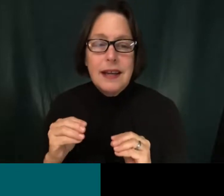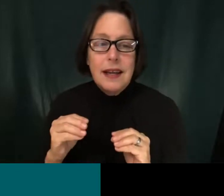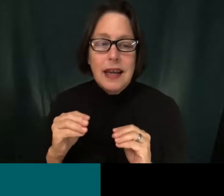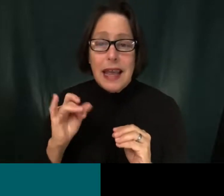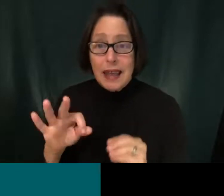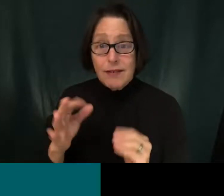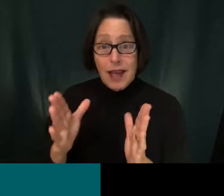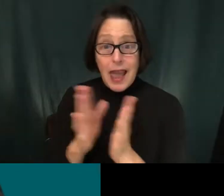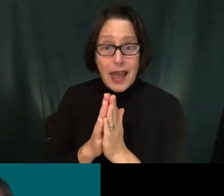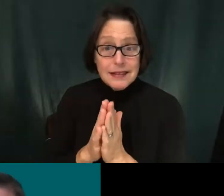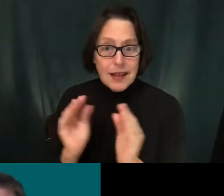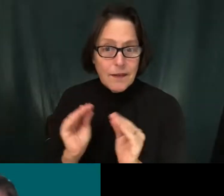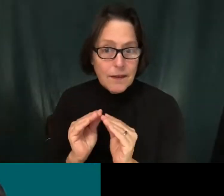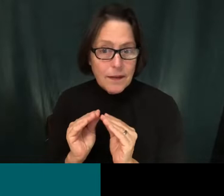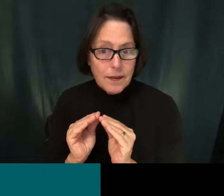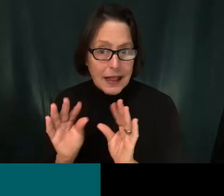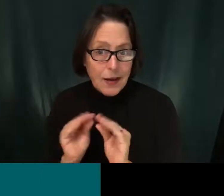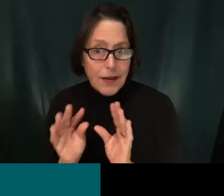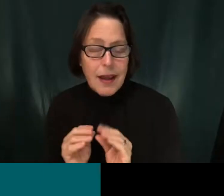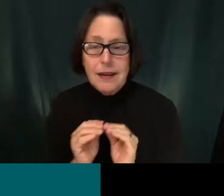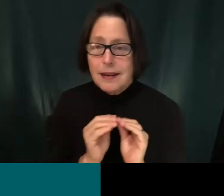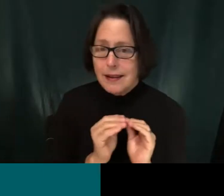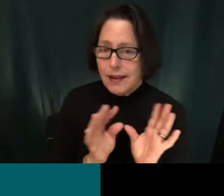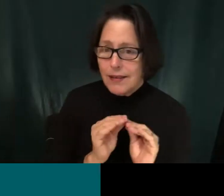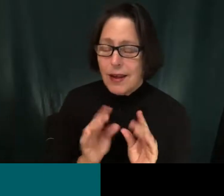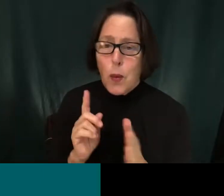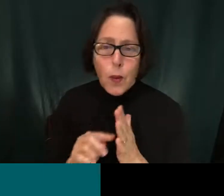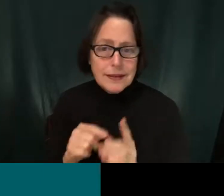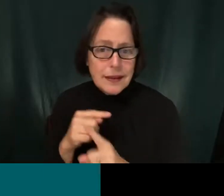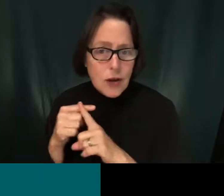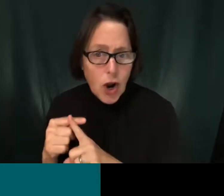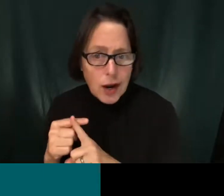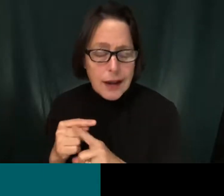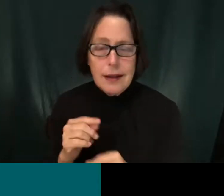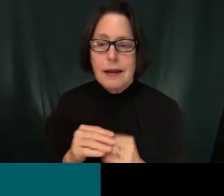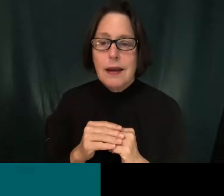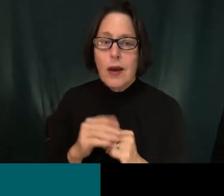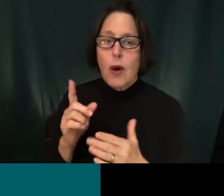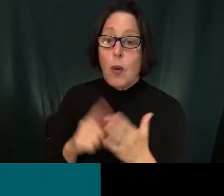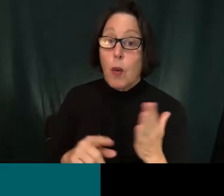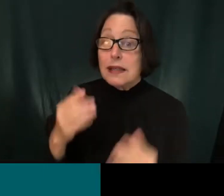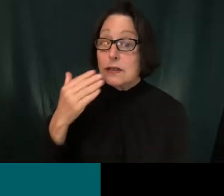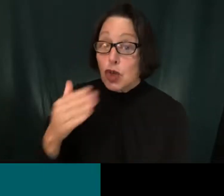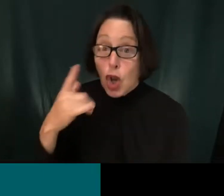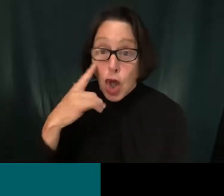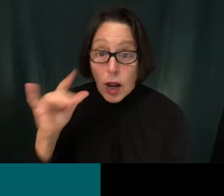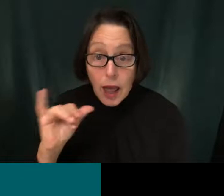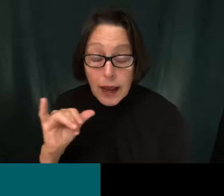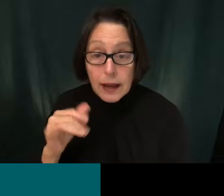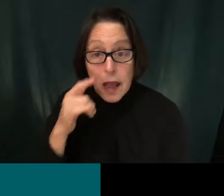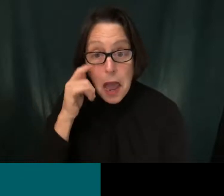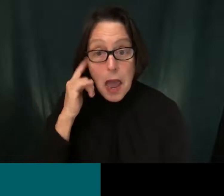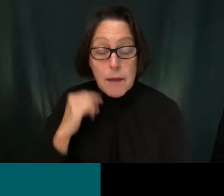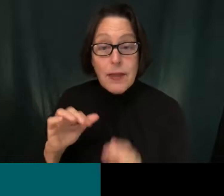few questions that get clarity on what's the target, or what does good look like? How do we define that? It